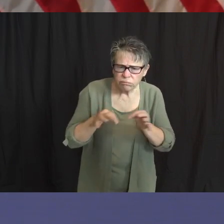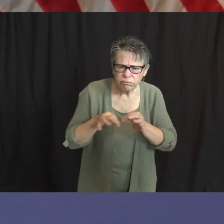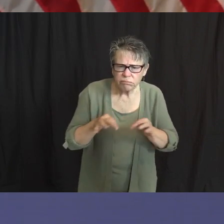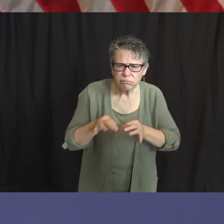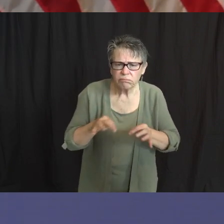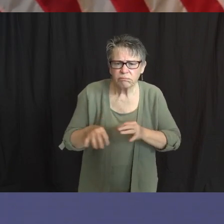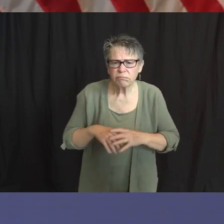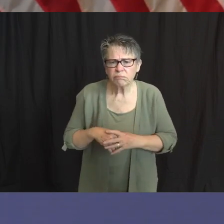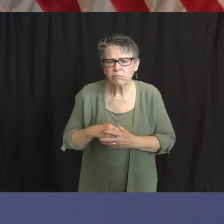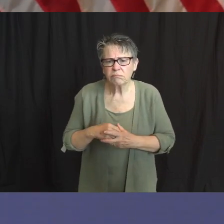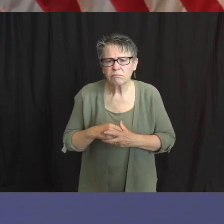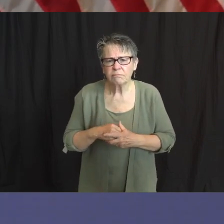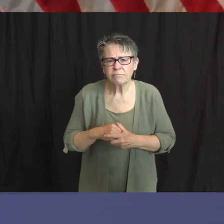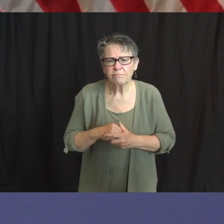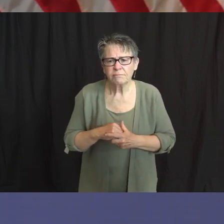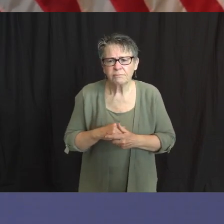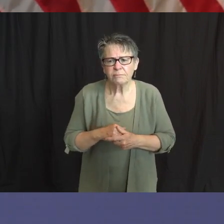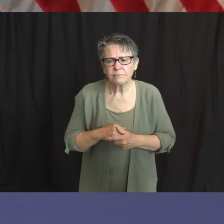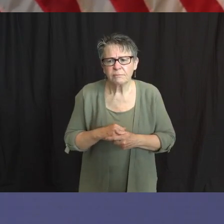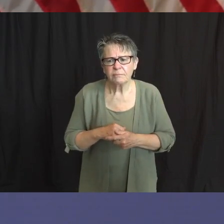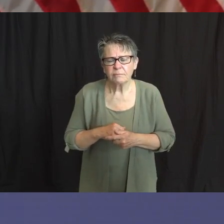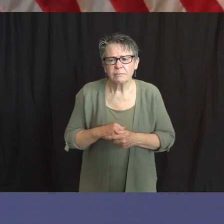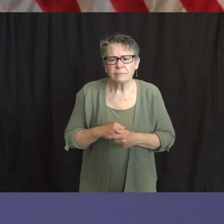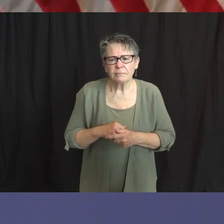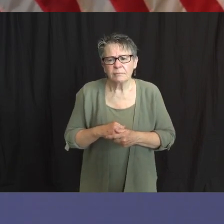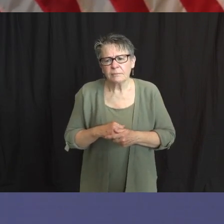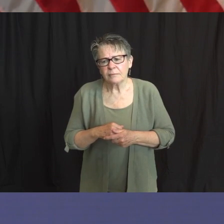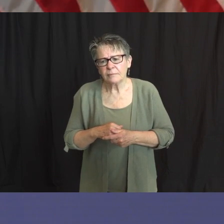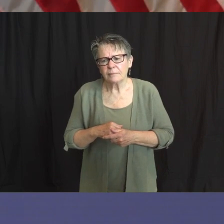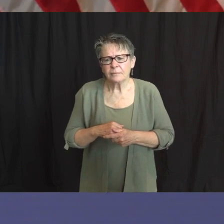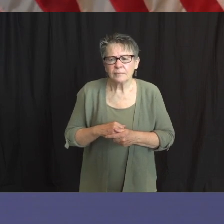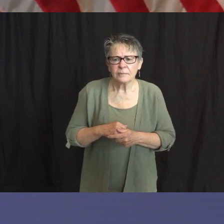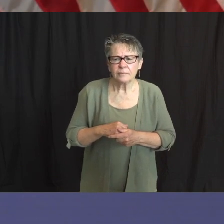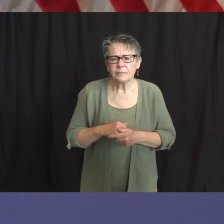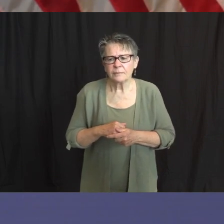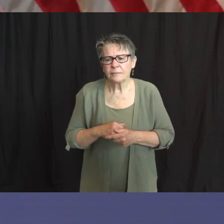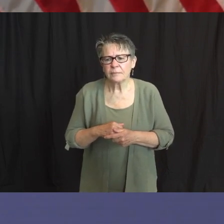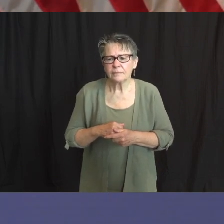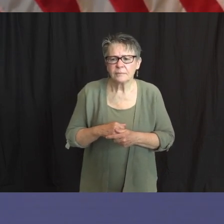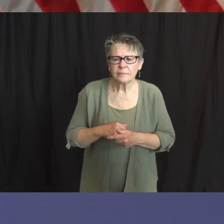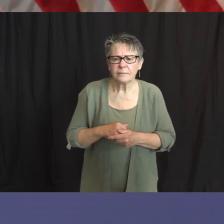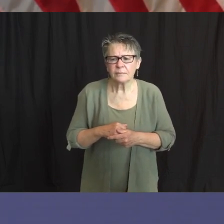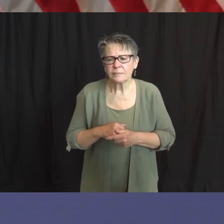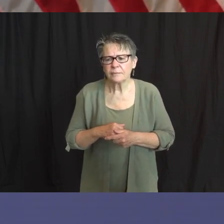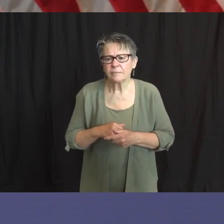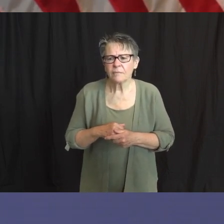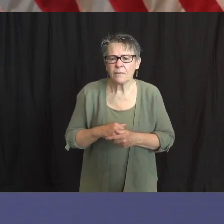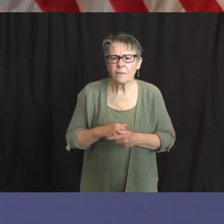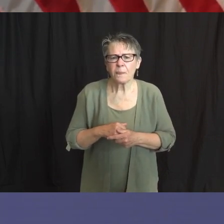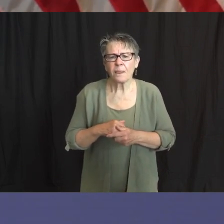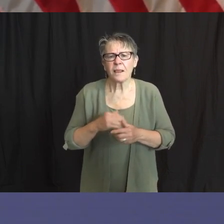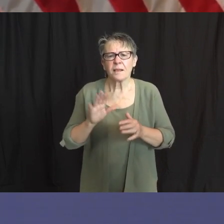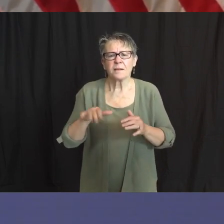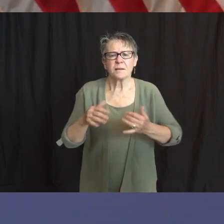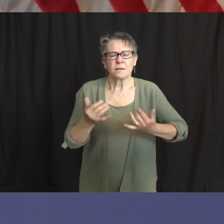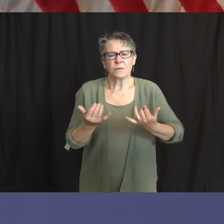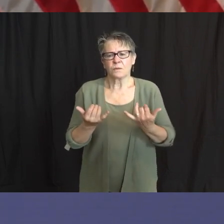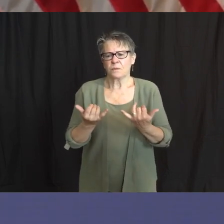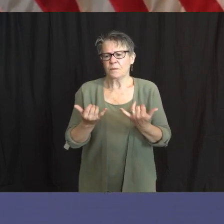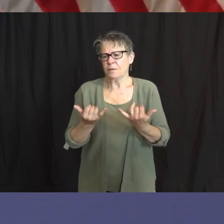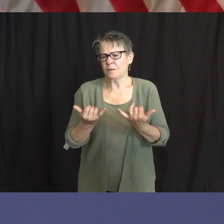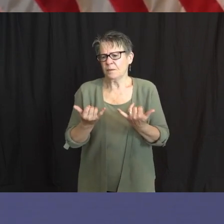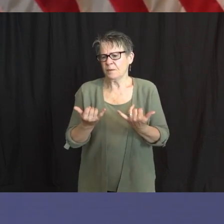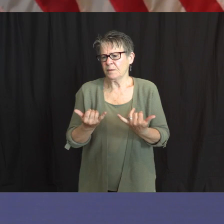things. Anecdotally, there's one overwhelming, Judy, I'm not sure you've heard this as well. Pat and I have heard